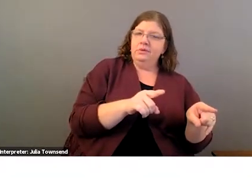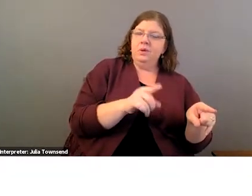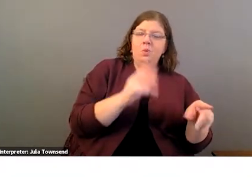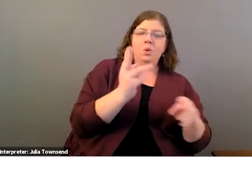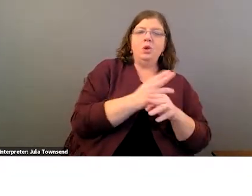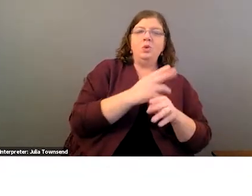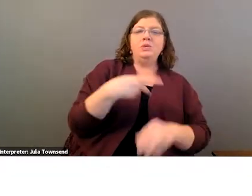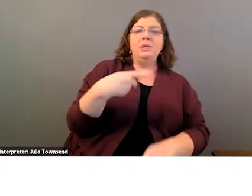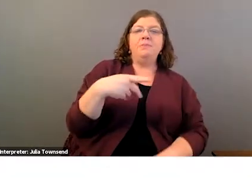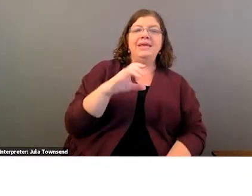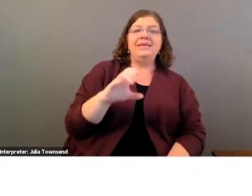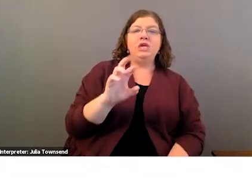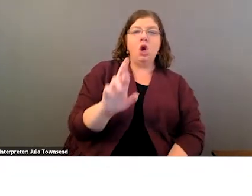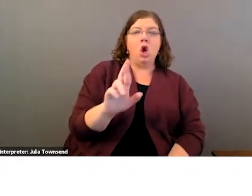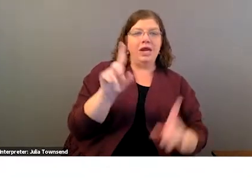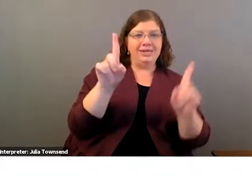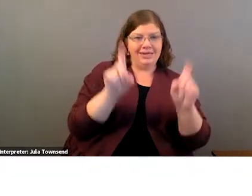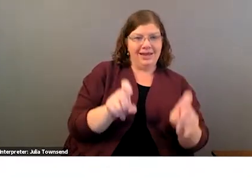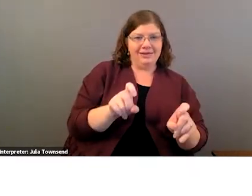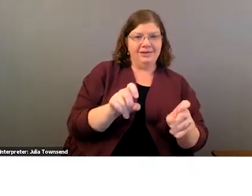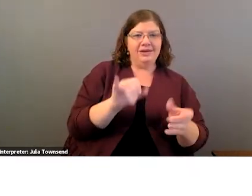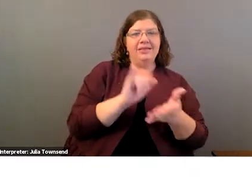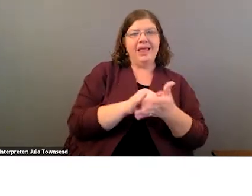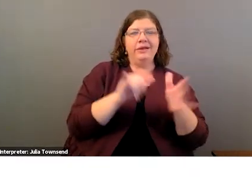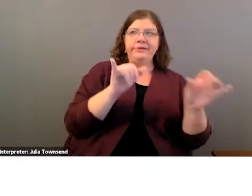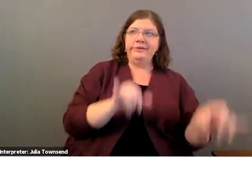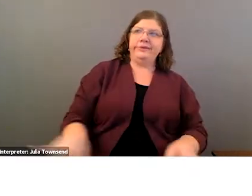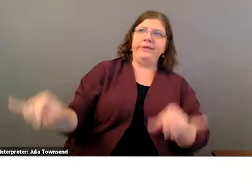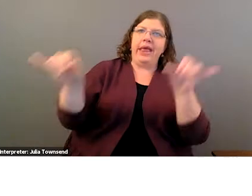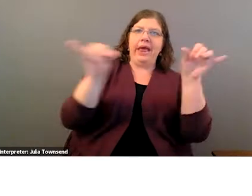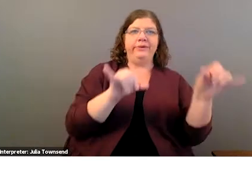PCR tests, which are the gold standard tests.